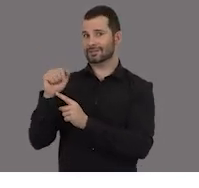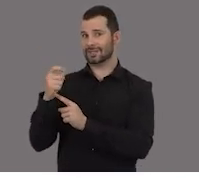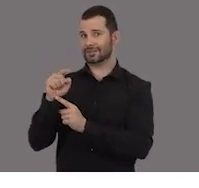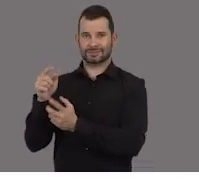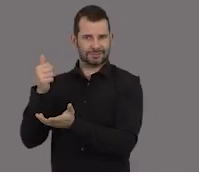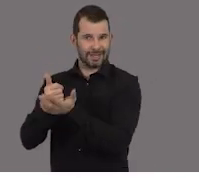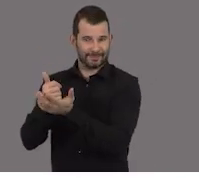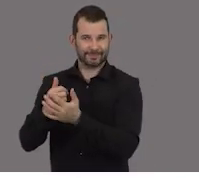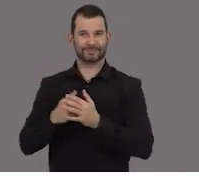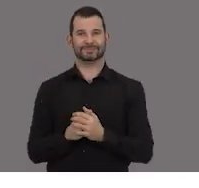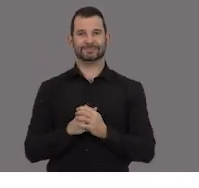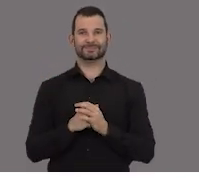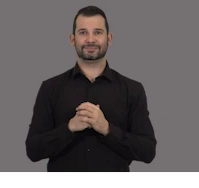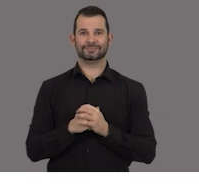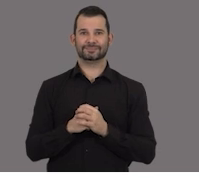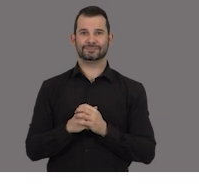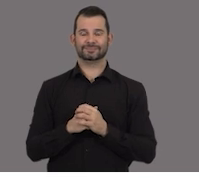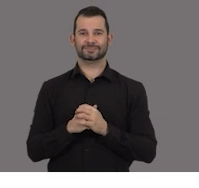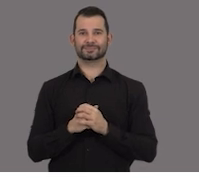to